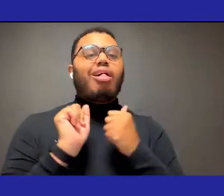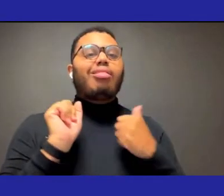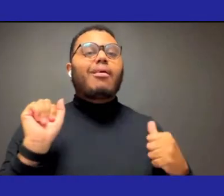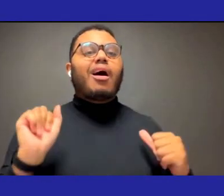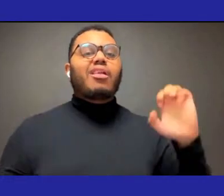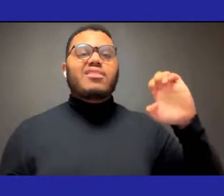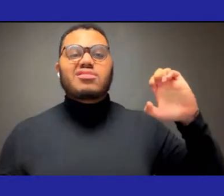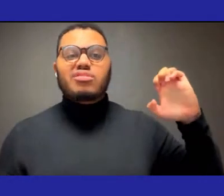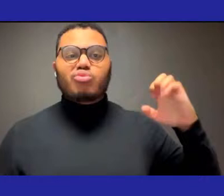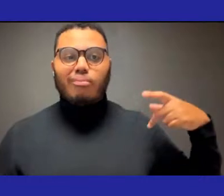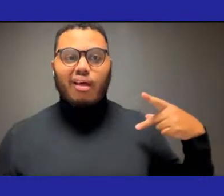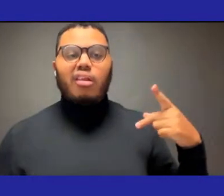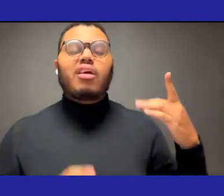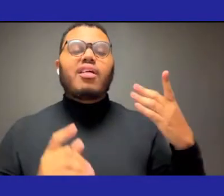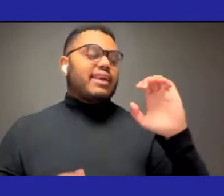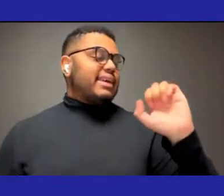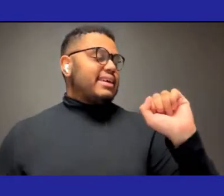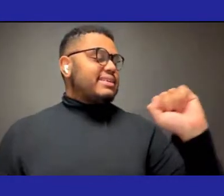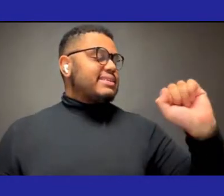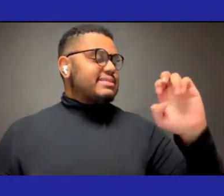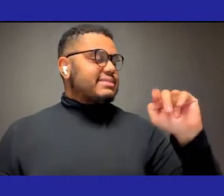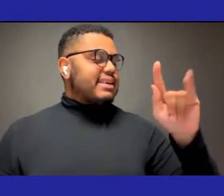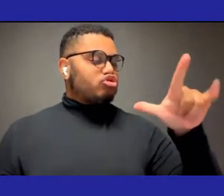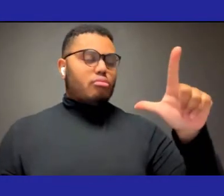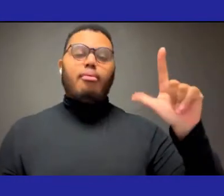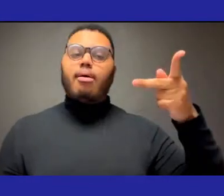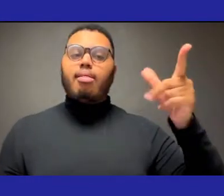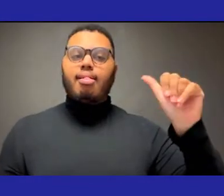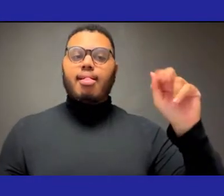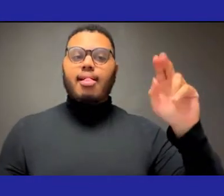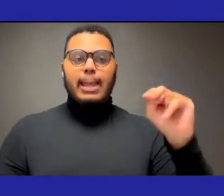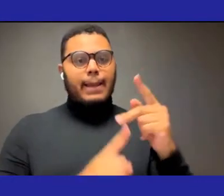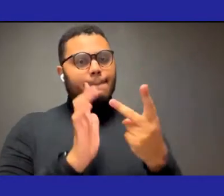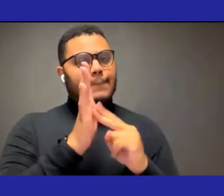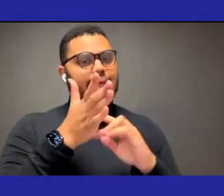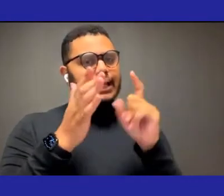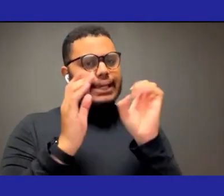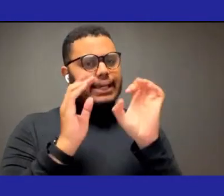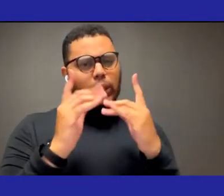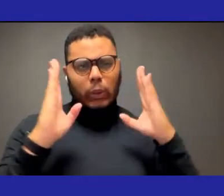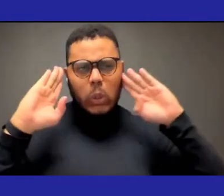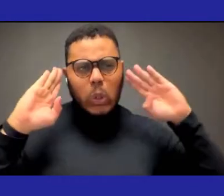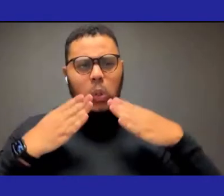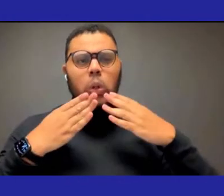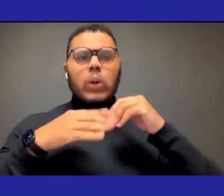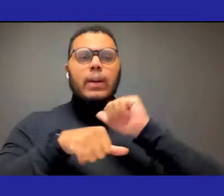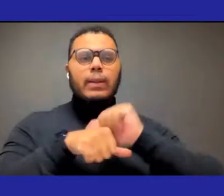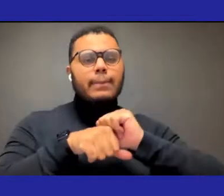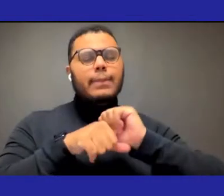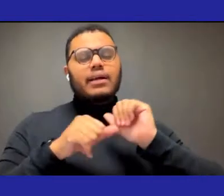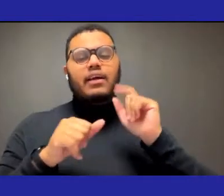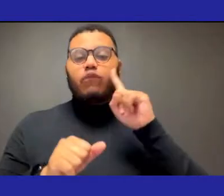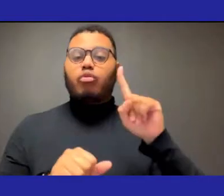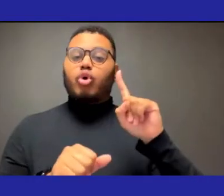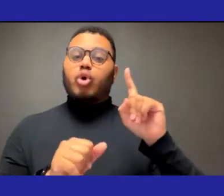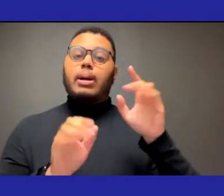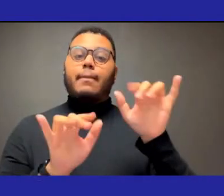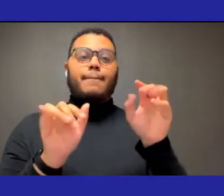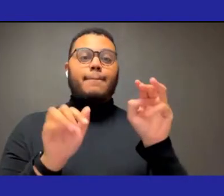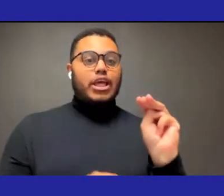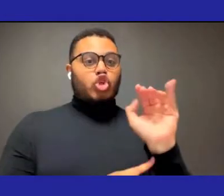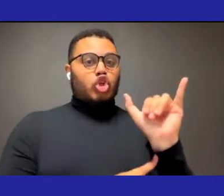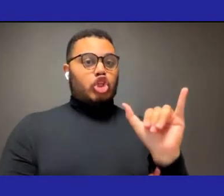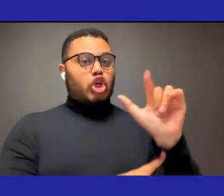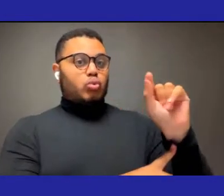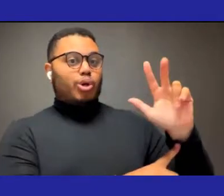was takes a concerted effort to improve performance. We believe for measurement year 2023, where I just